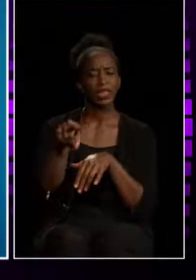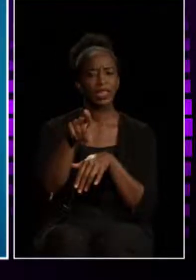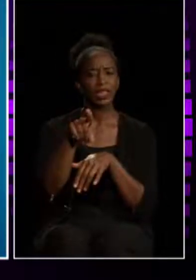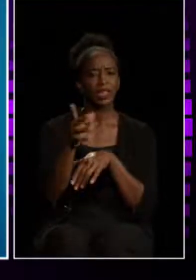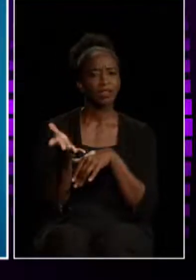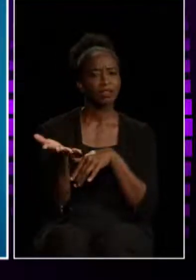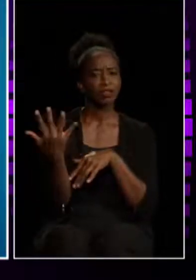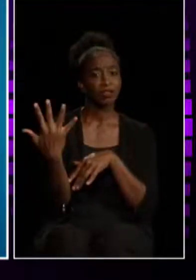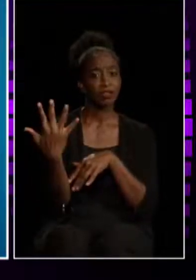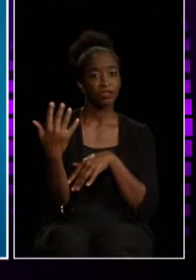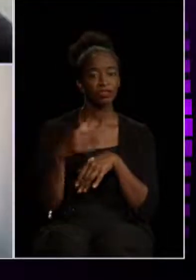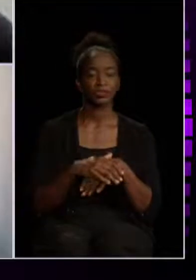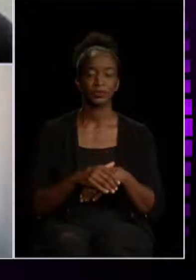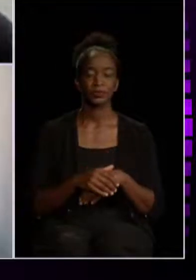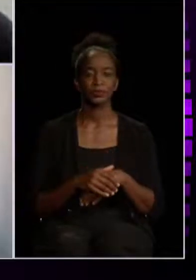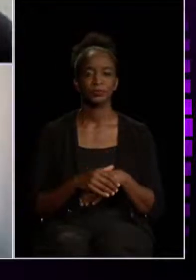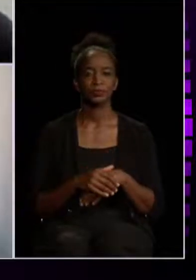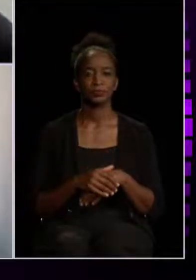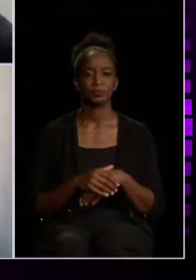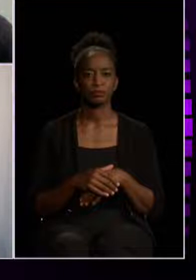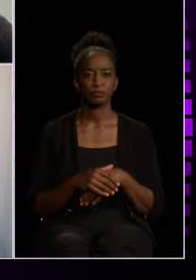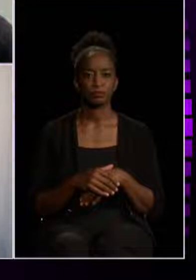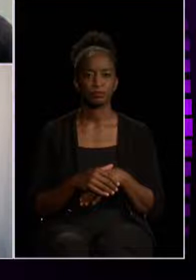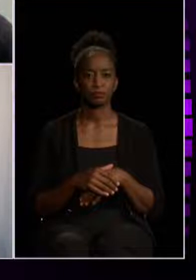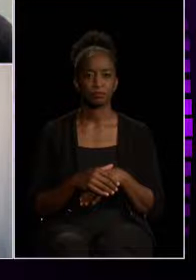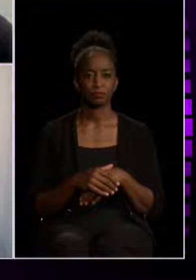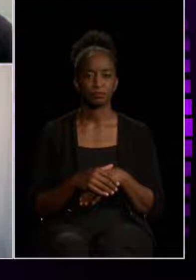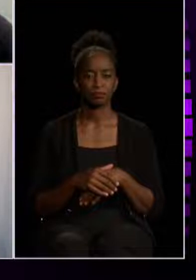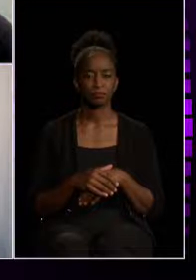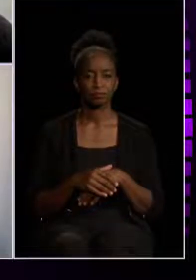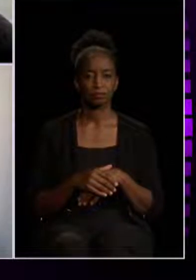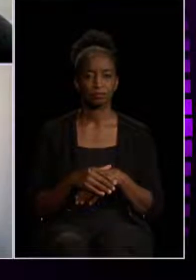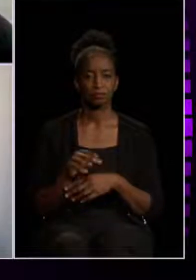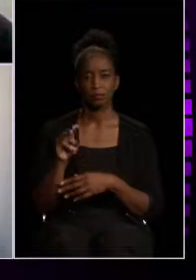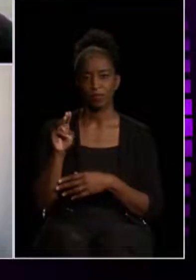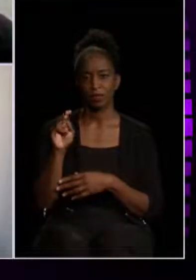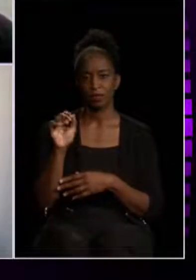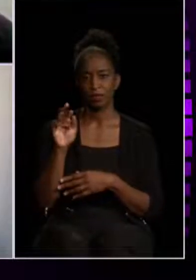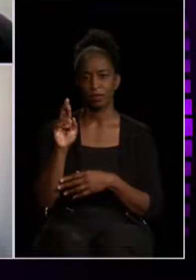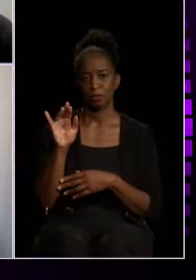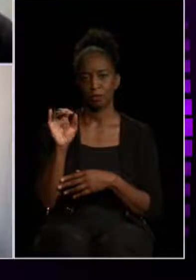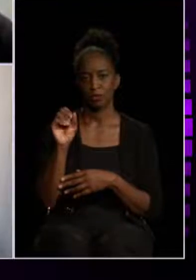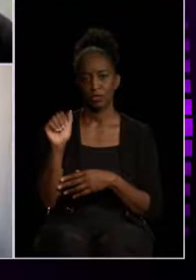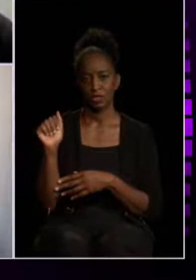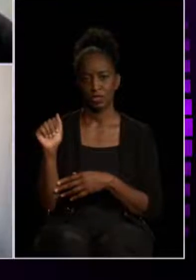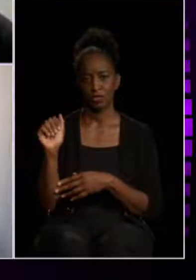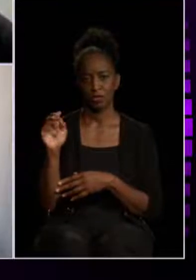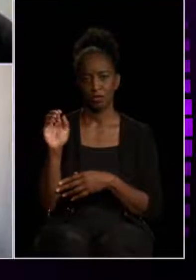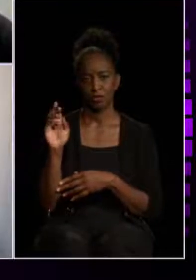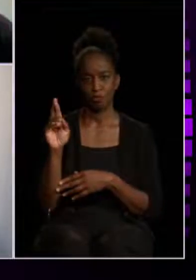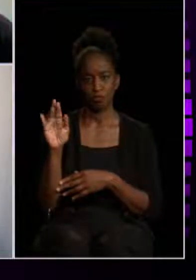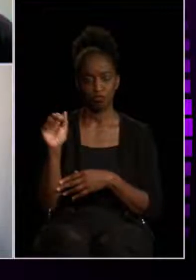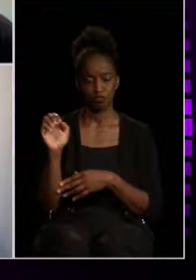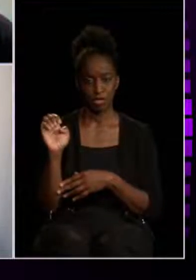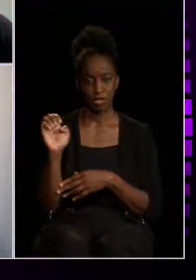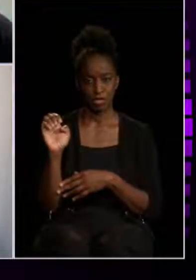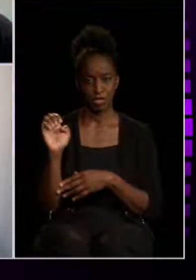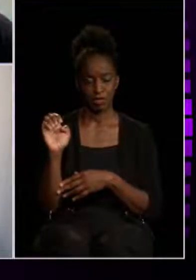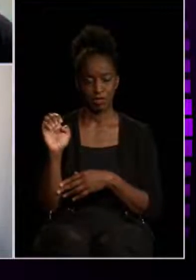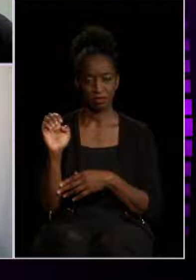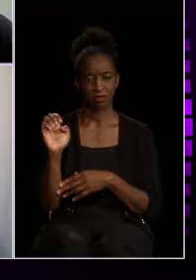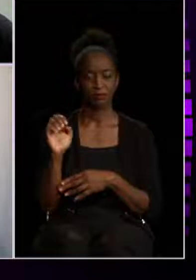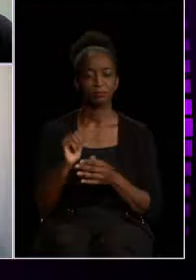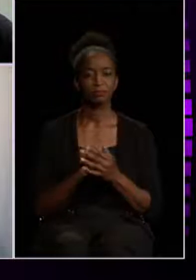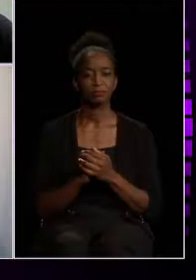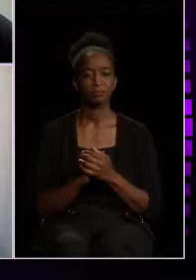Let's go. Our first panelist is Miss Marissa Maria Ragabar. She is currently a 3rd-year student at the